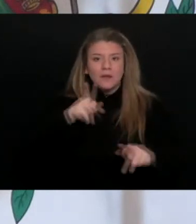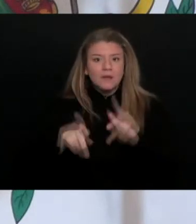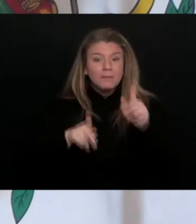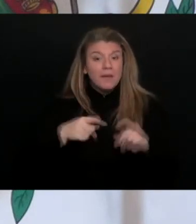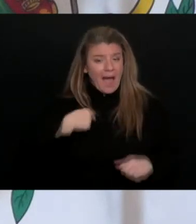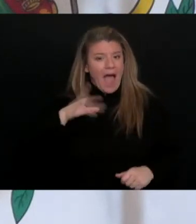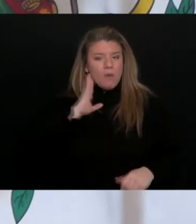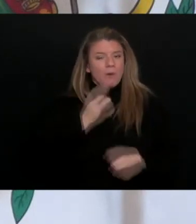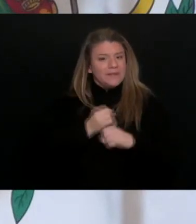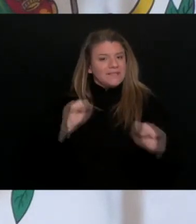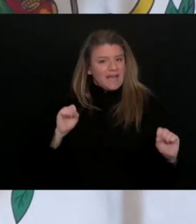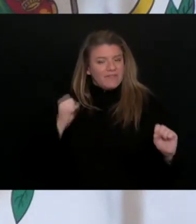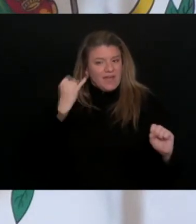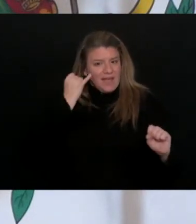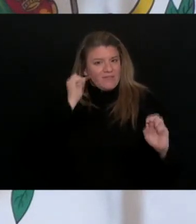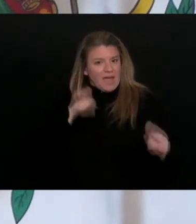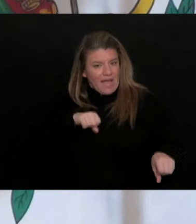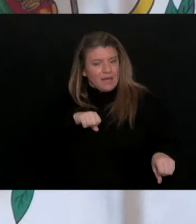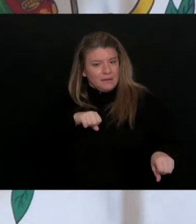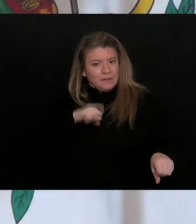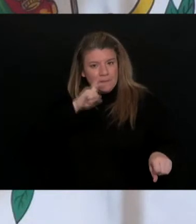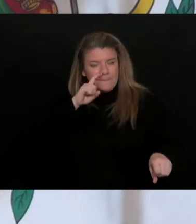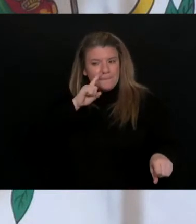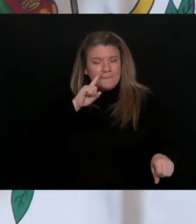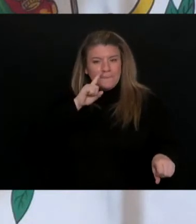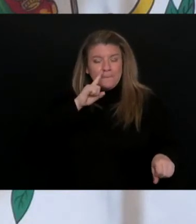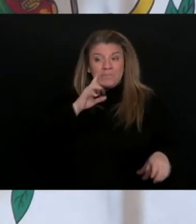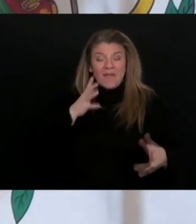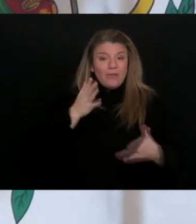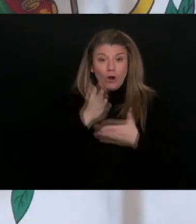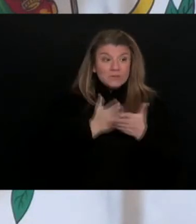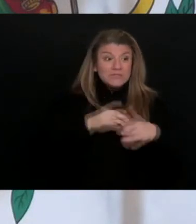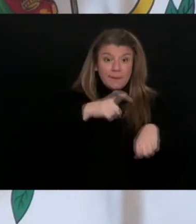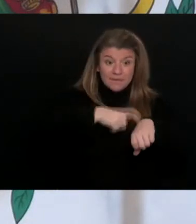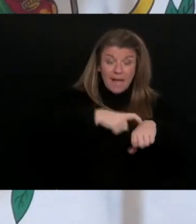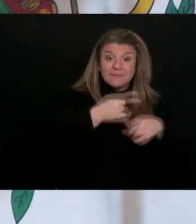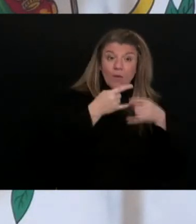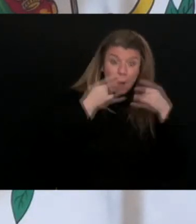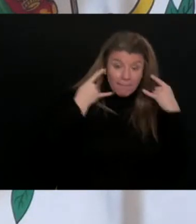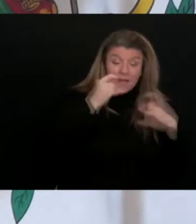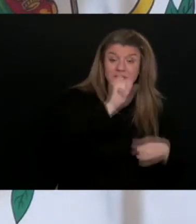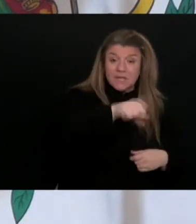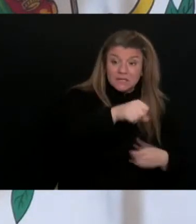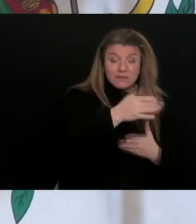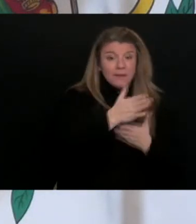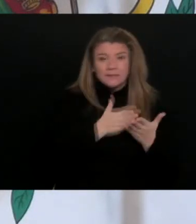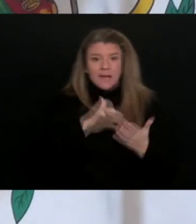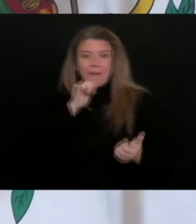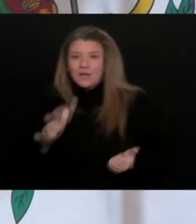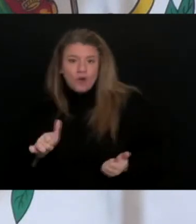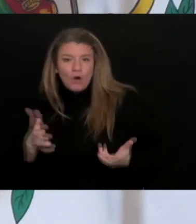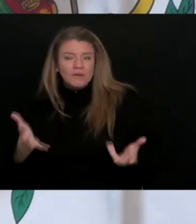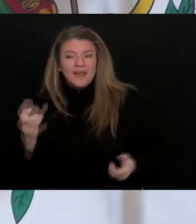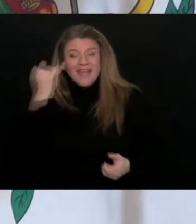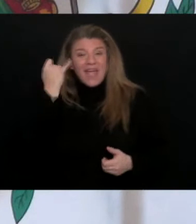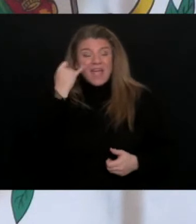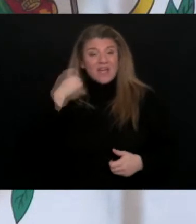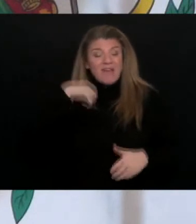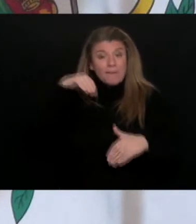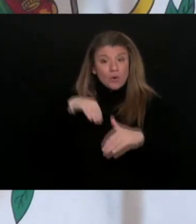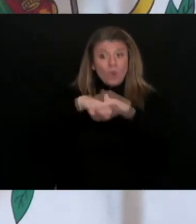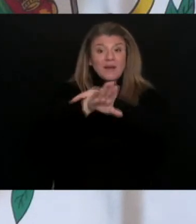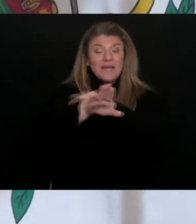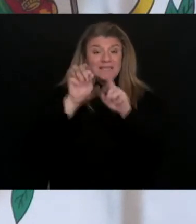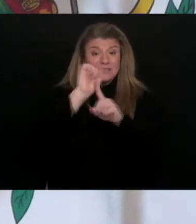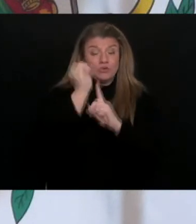be safe if I can be. And there's times when I wear a mask and everything, if I'm going into a situation to